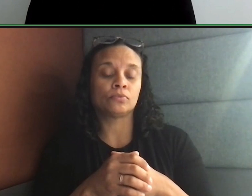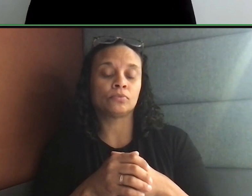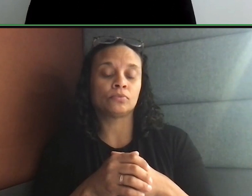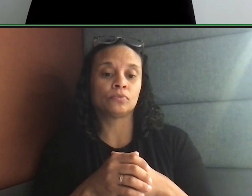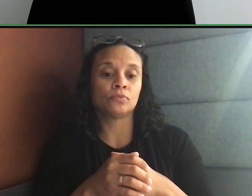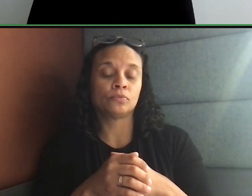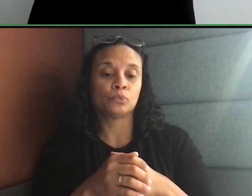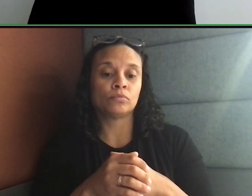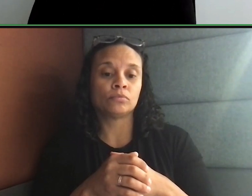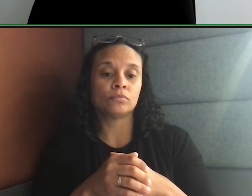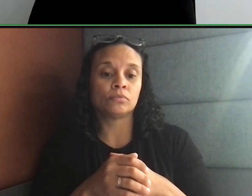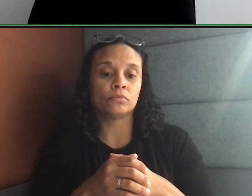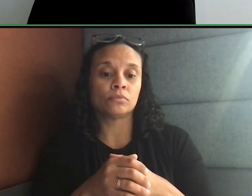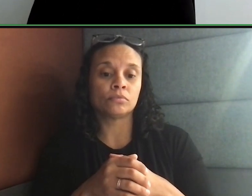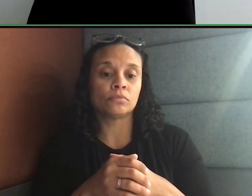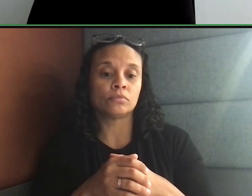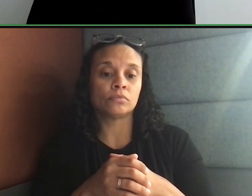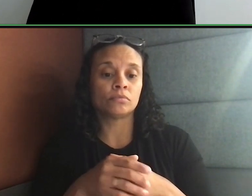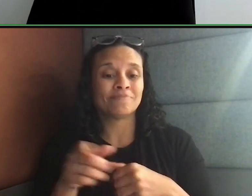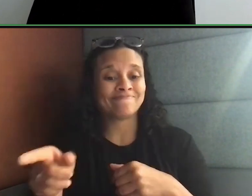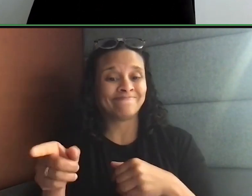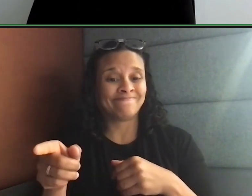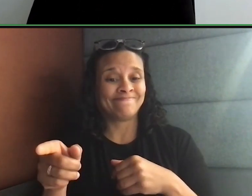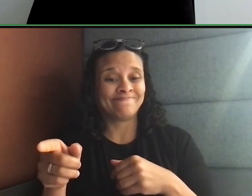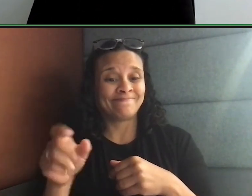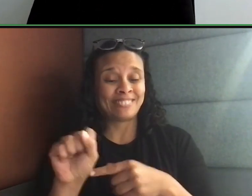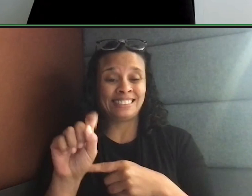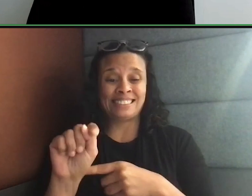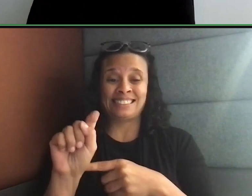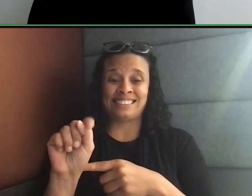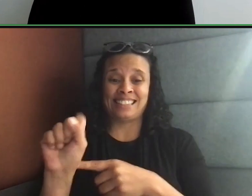Another question is, how can speech-to-text services be evaluated?